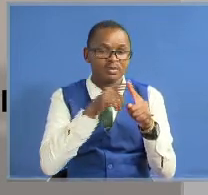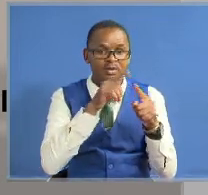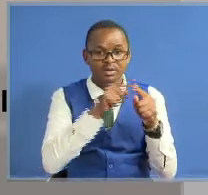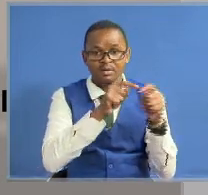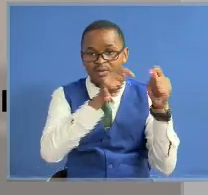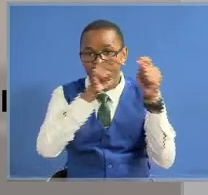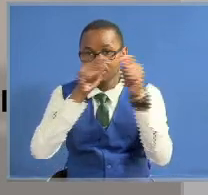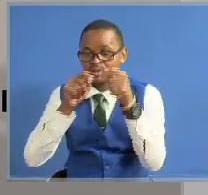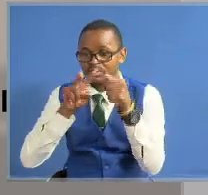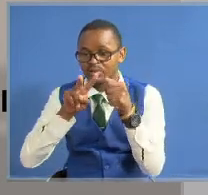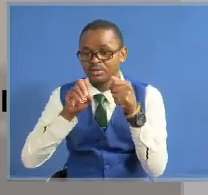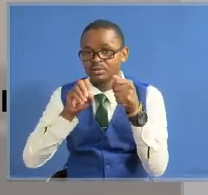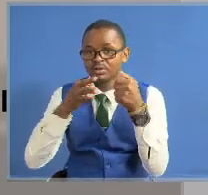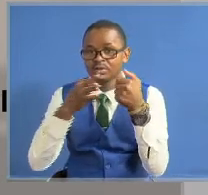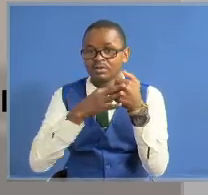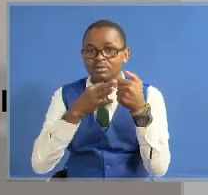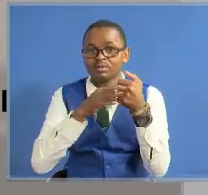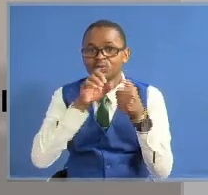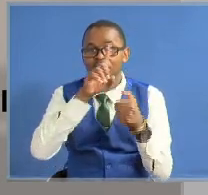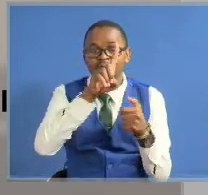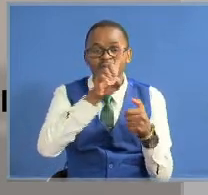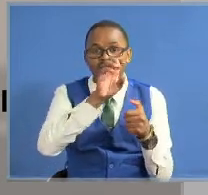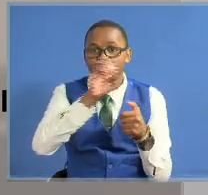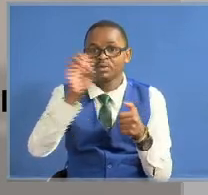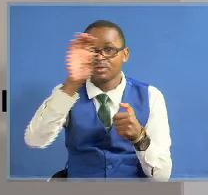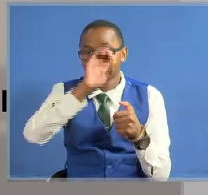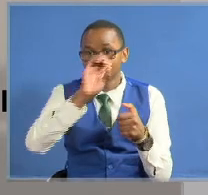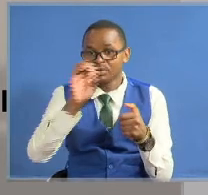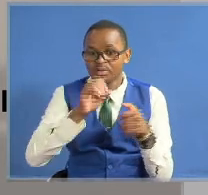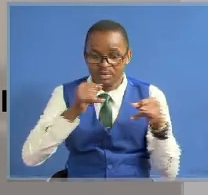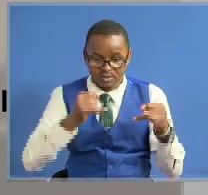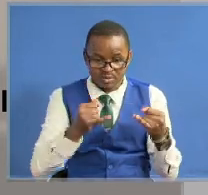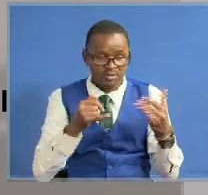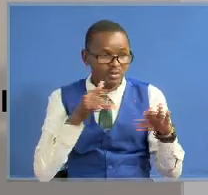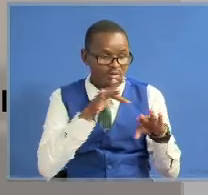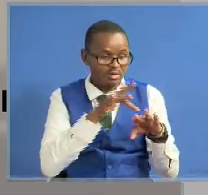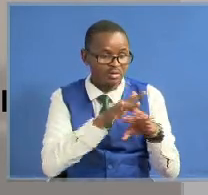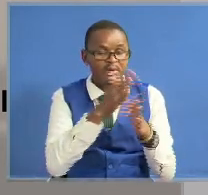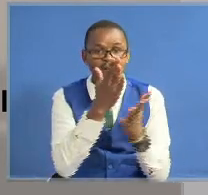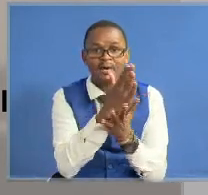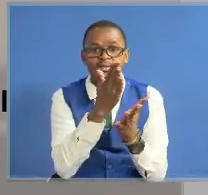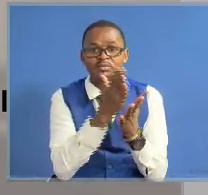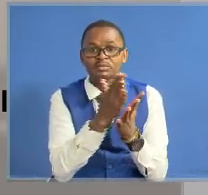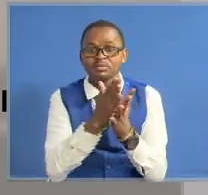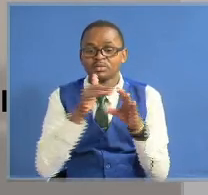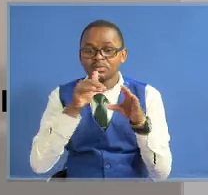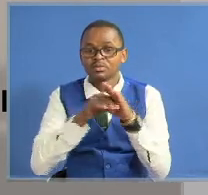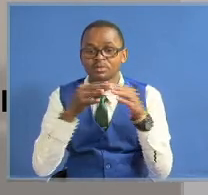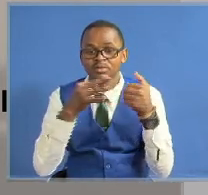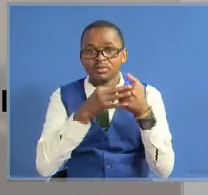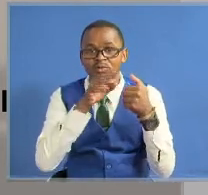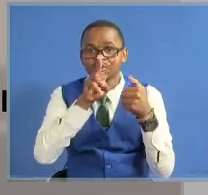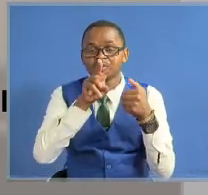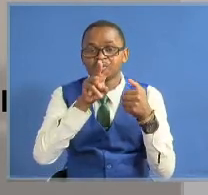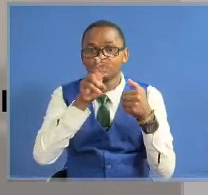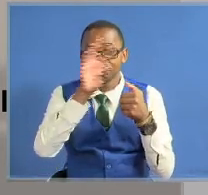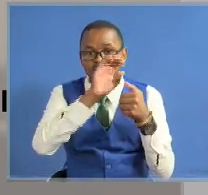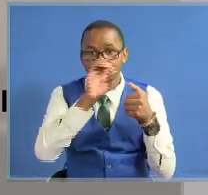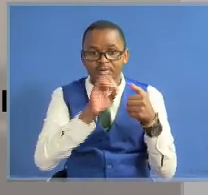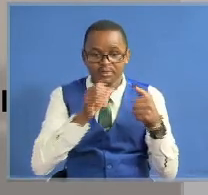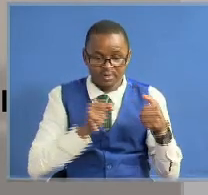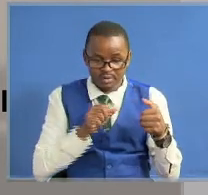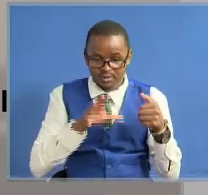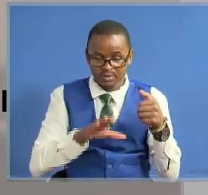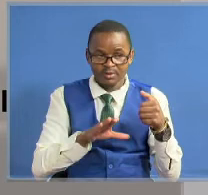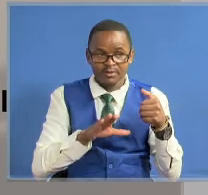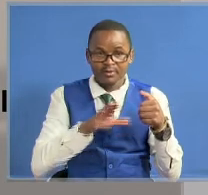while in 2018, of over 100,000 new infections reported among adolescents, 82% were girls. Moreover,